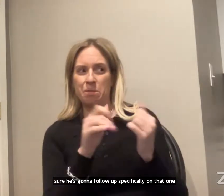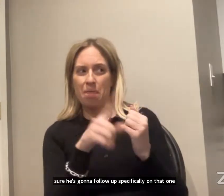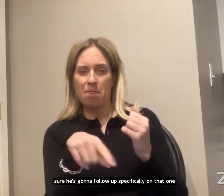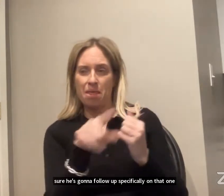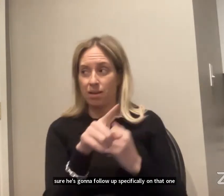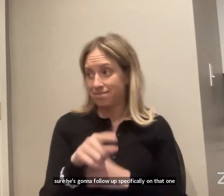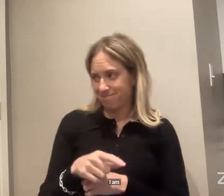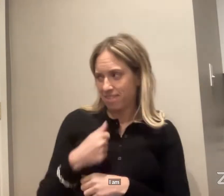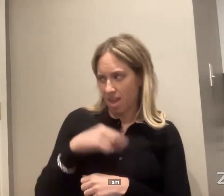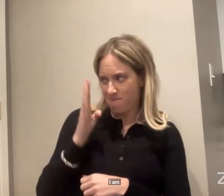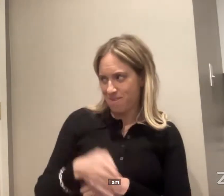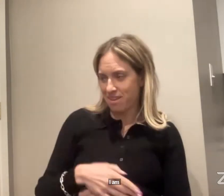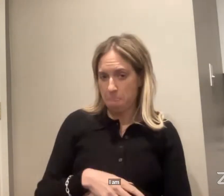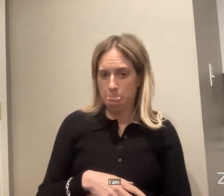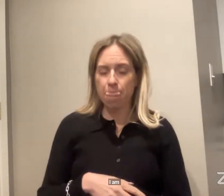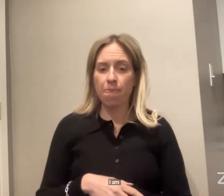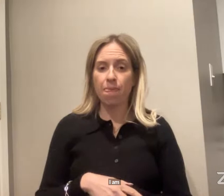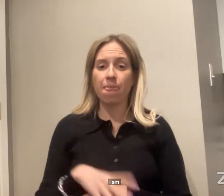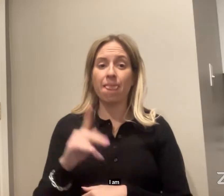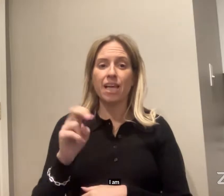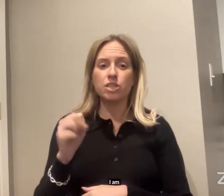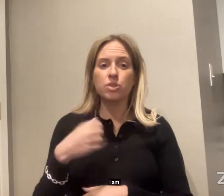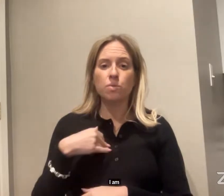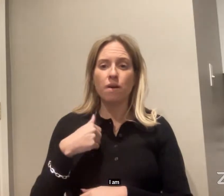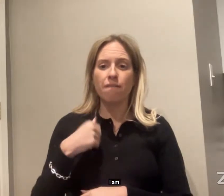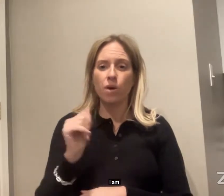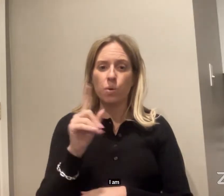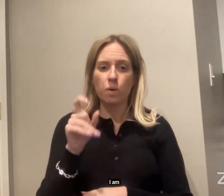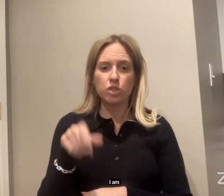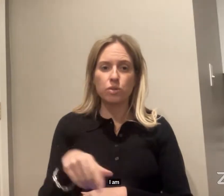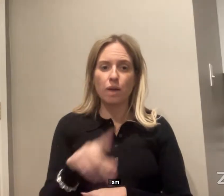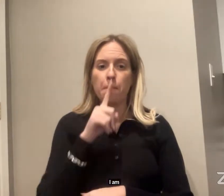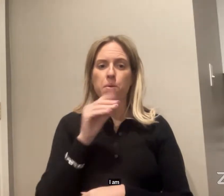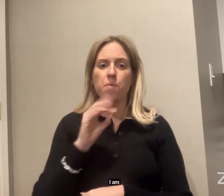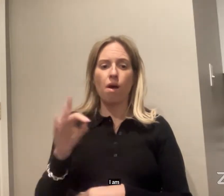a question and you have the ability to unmute yourself to ask.